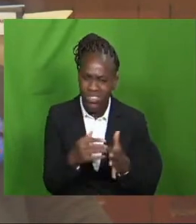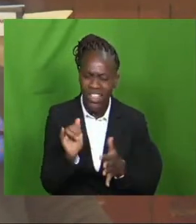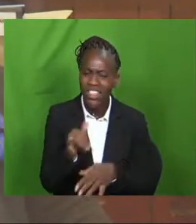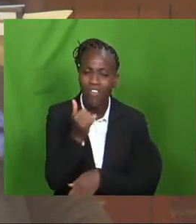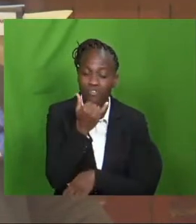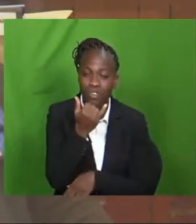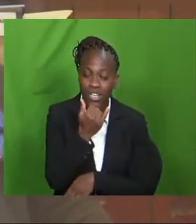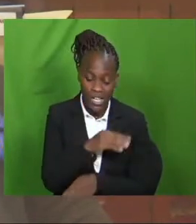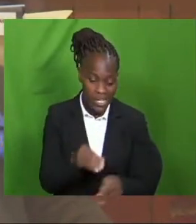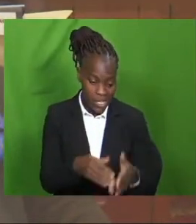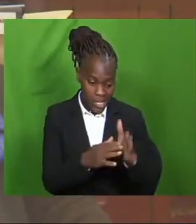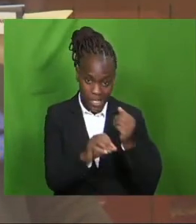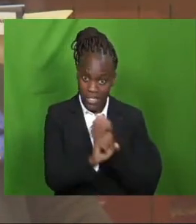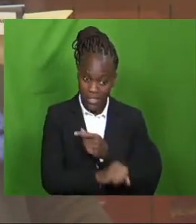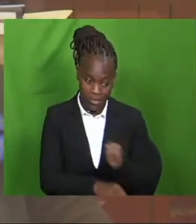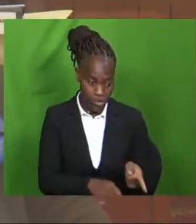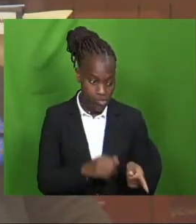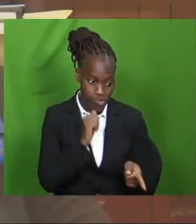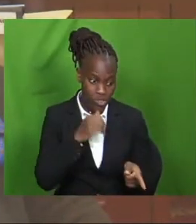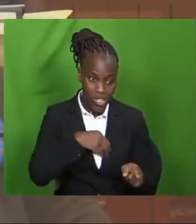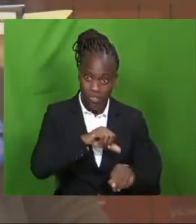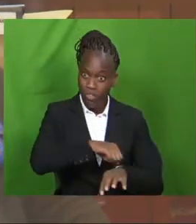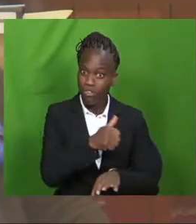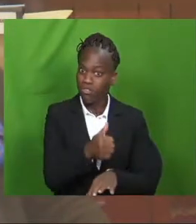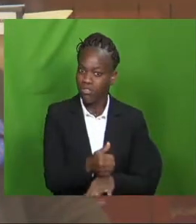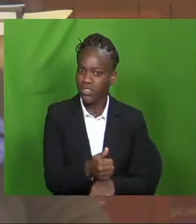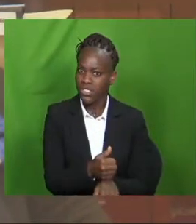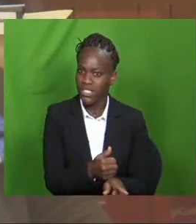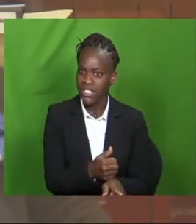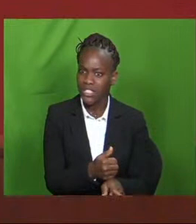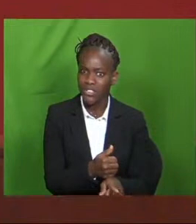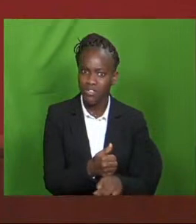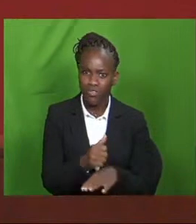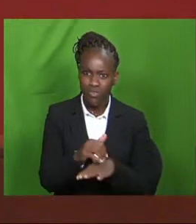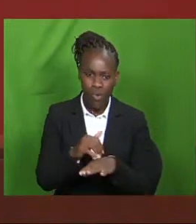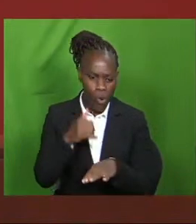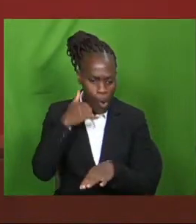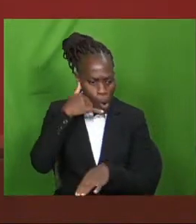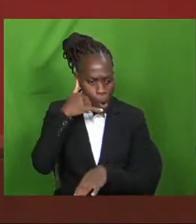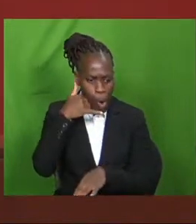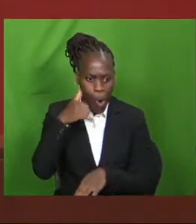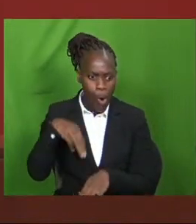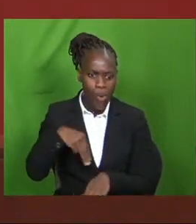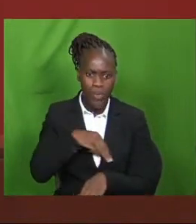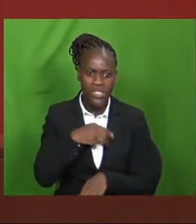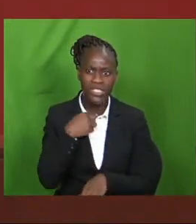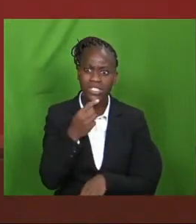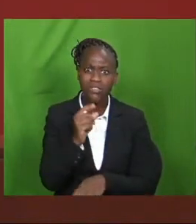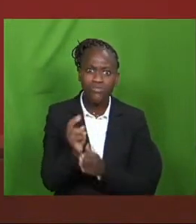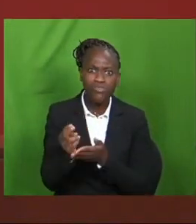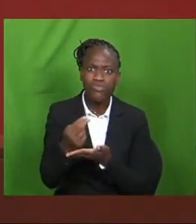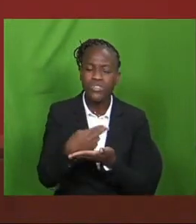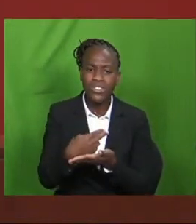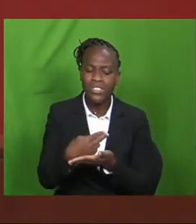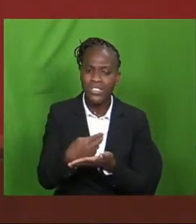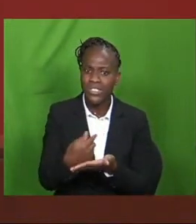leadership, you don't have that authority to call members and tell them to return to the